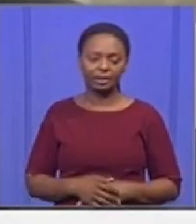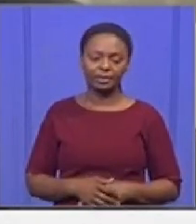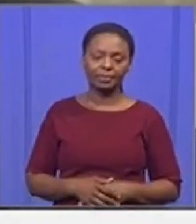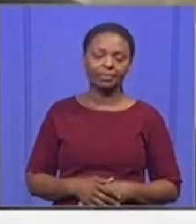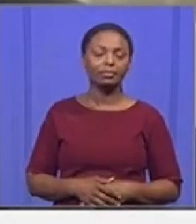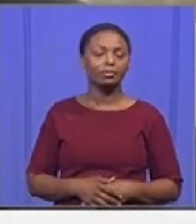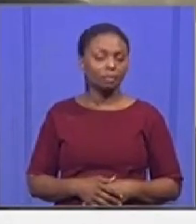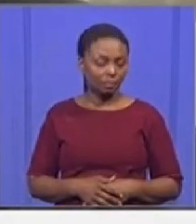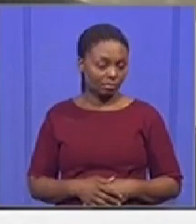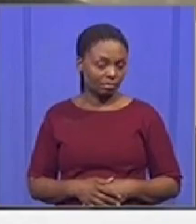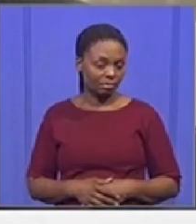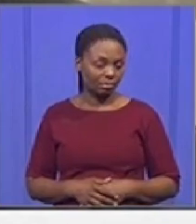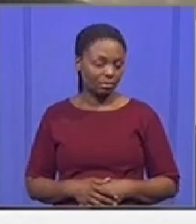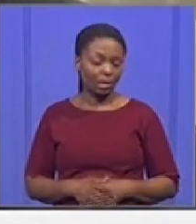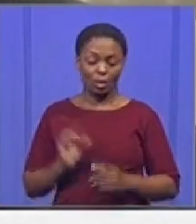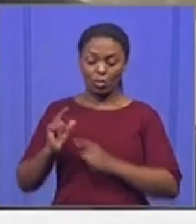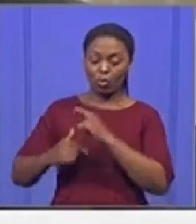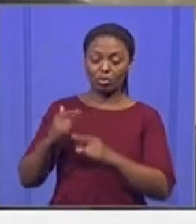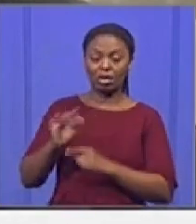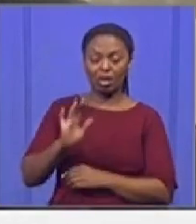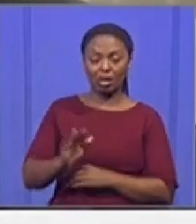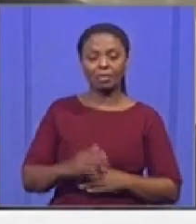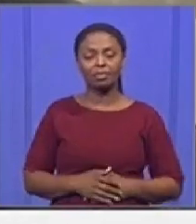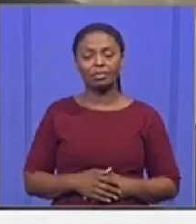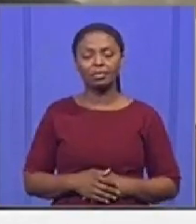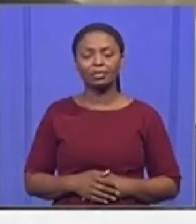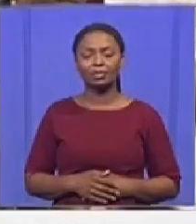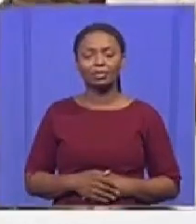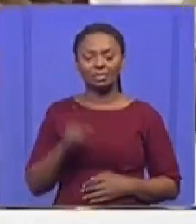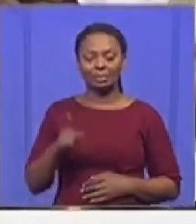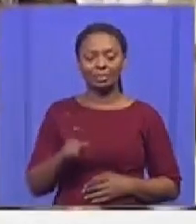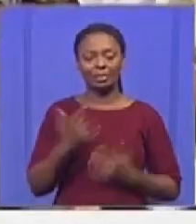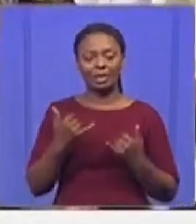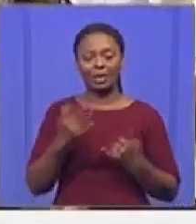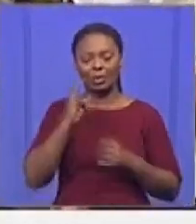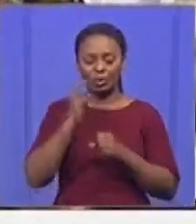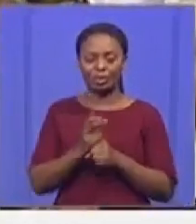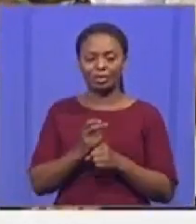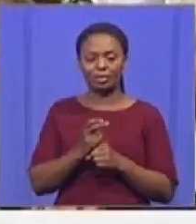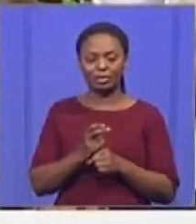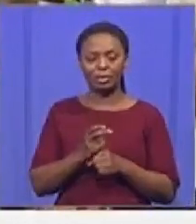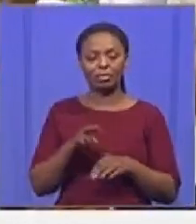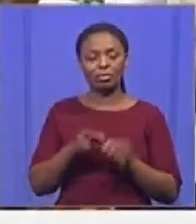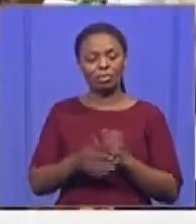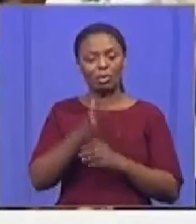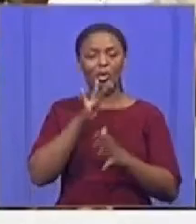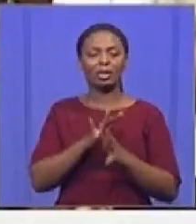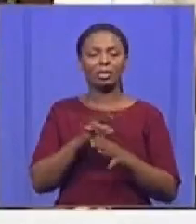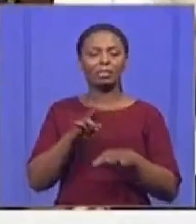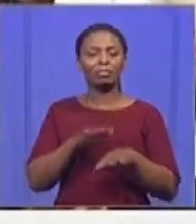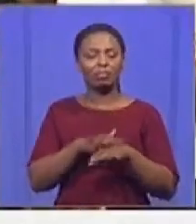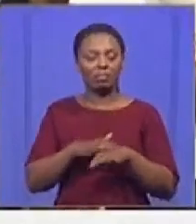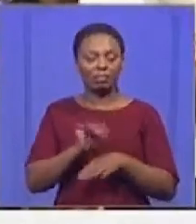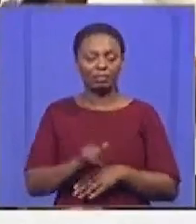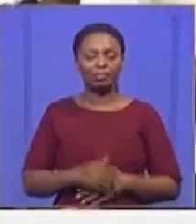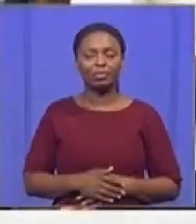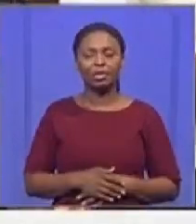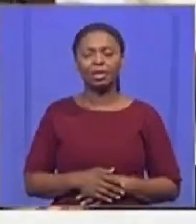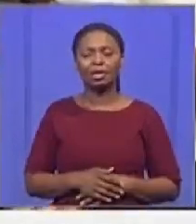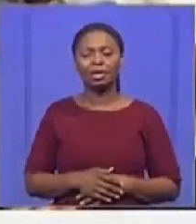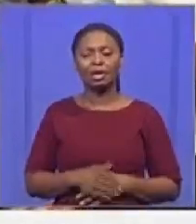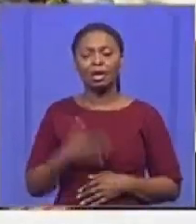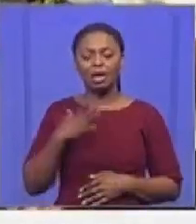That's so logic will replace irrationality. kgang e nngwe e tshwenyang ke molaotlhomo o mongwe o amang